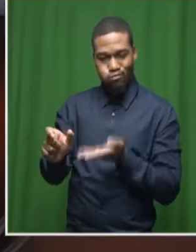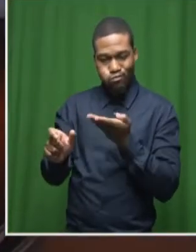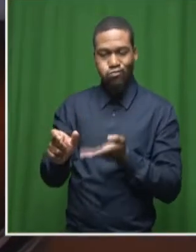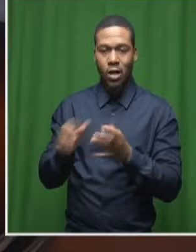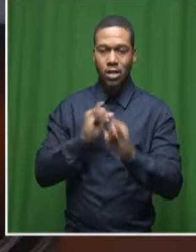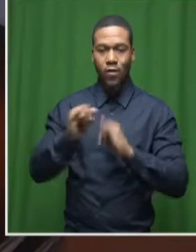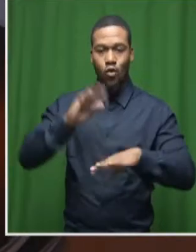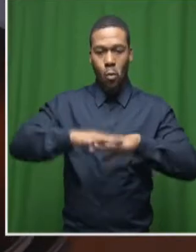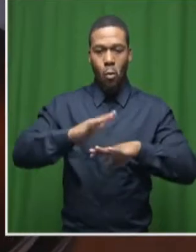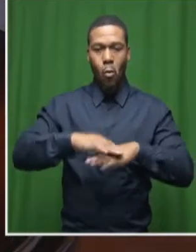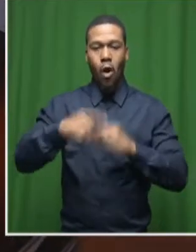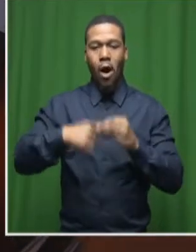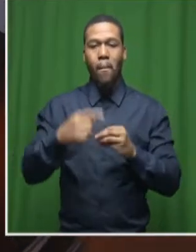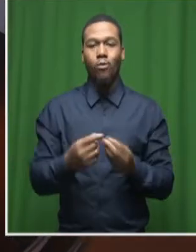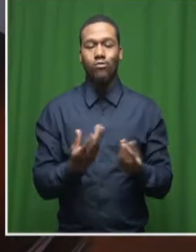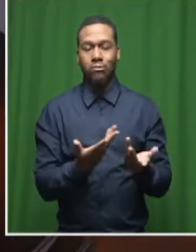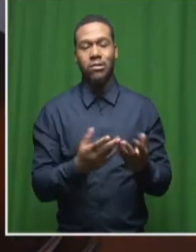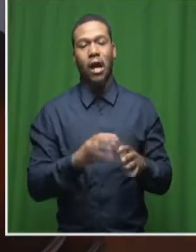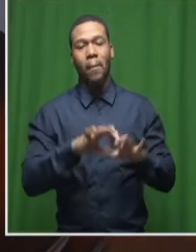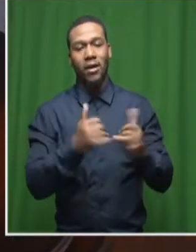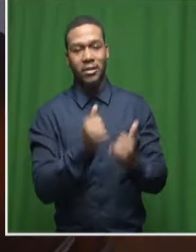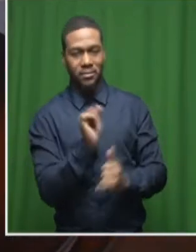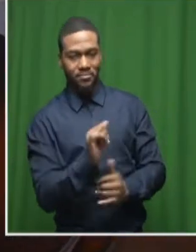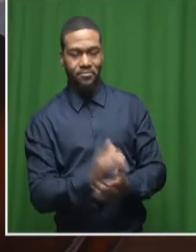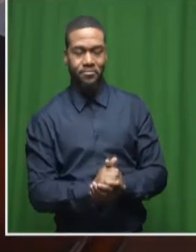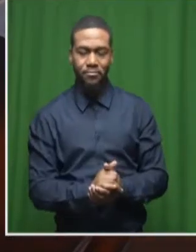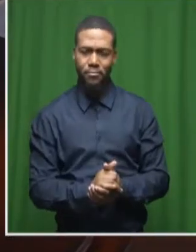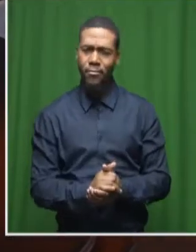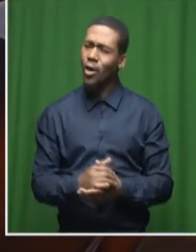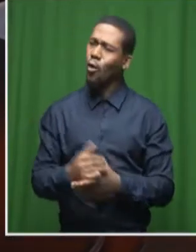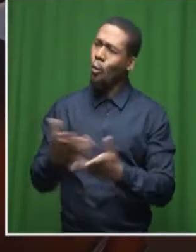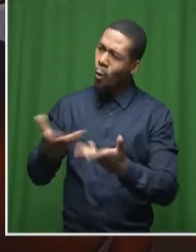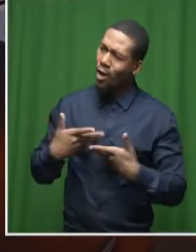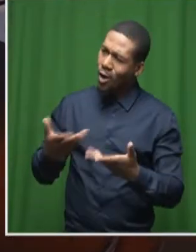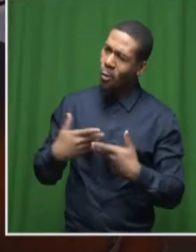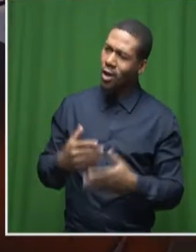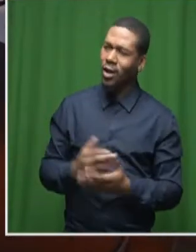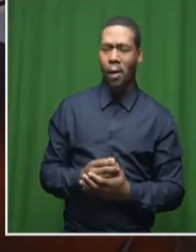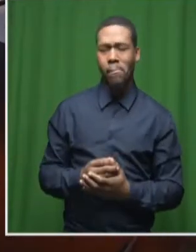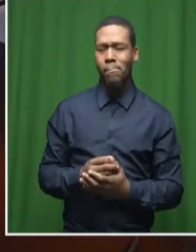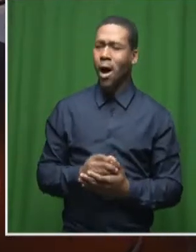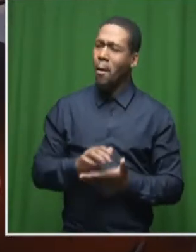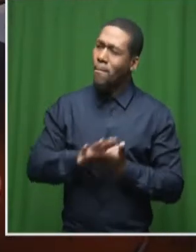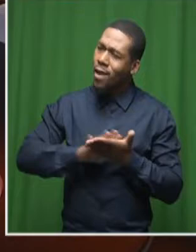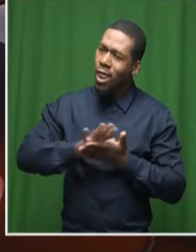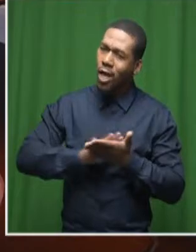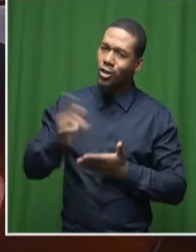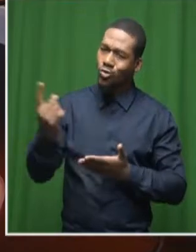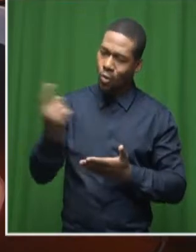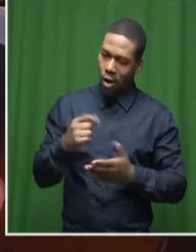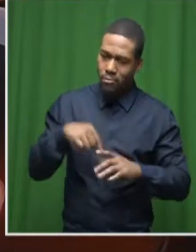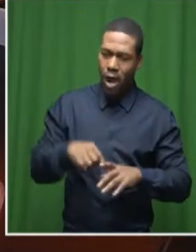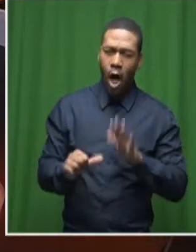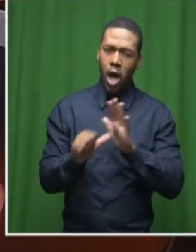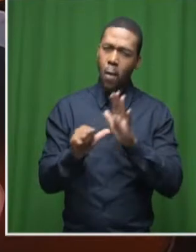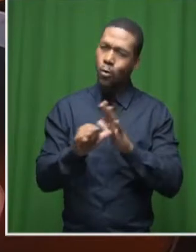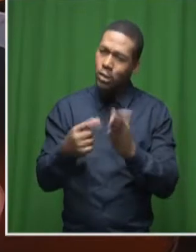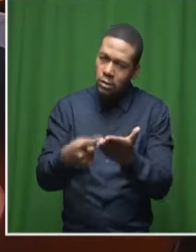Welcome. Thank you. It's an absolute pleasure having you, man. I mean, this is a very, very important discussion that we will be